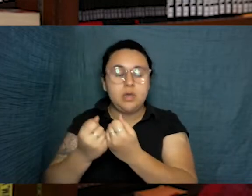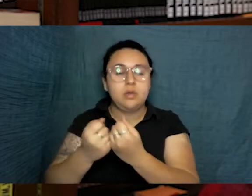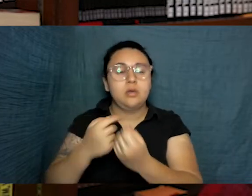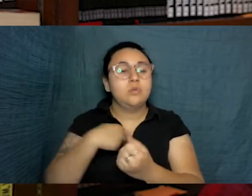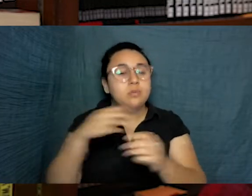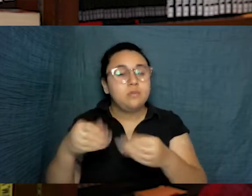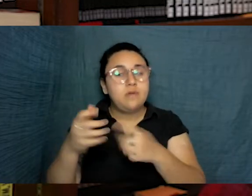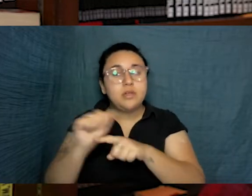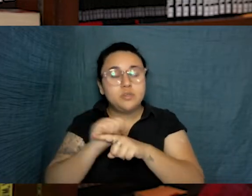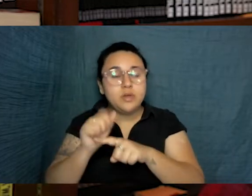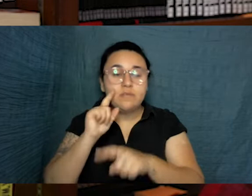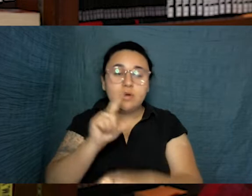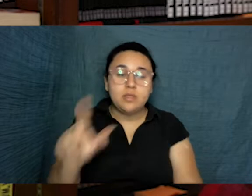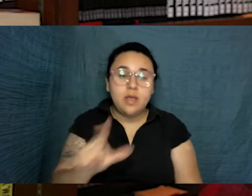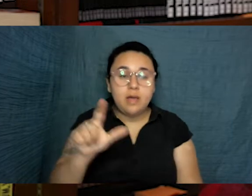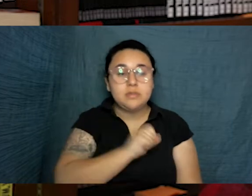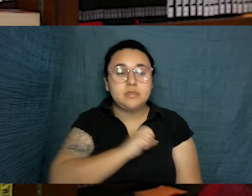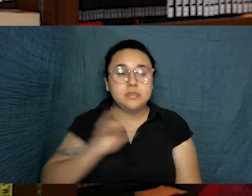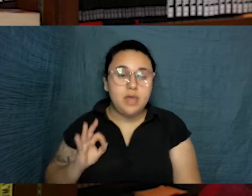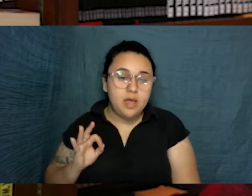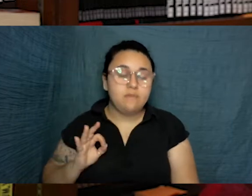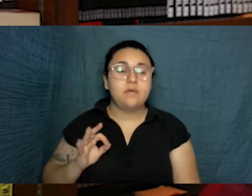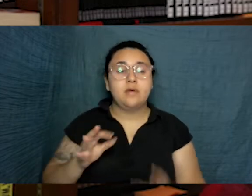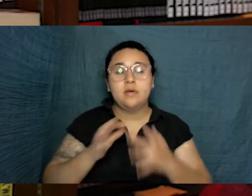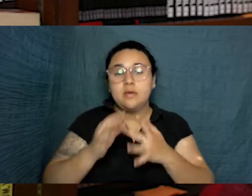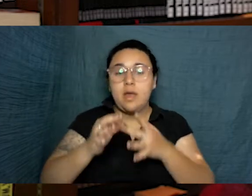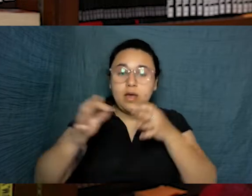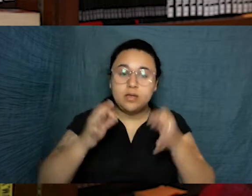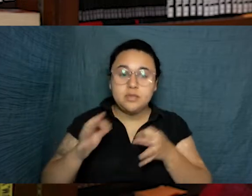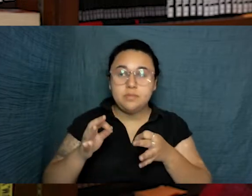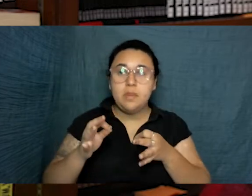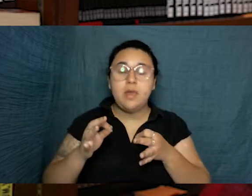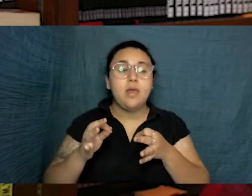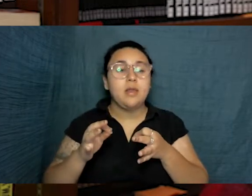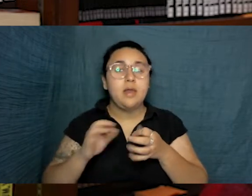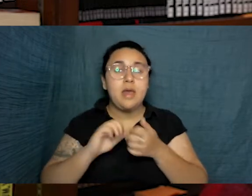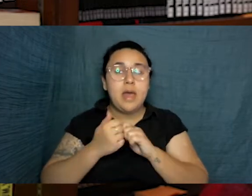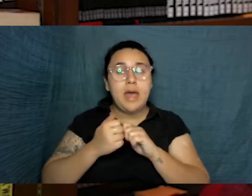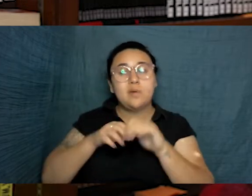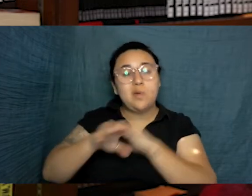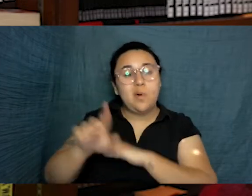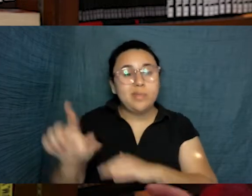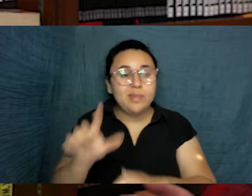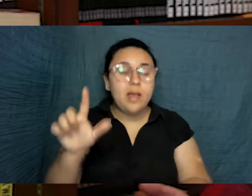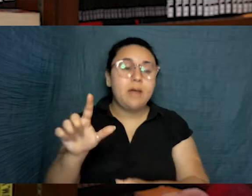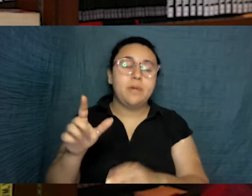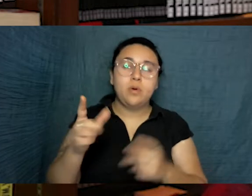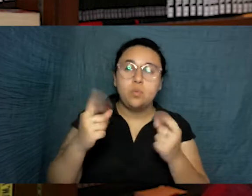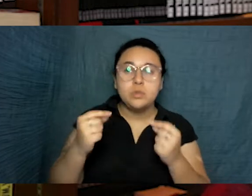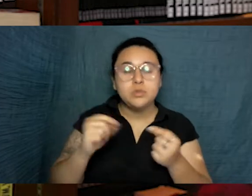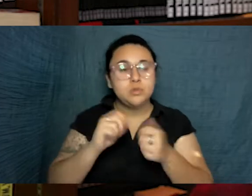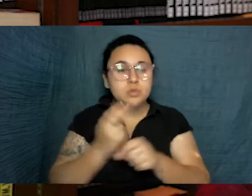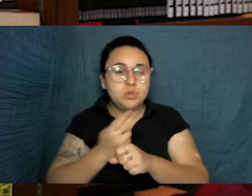providing trainings for library staff, guides to the library for the formerly incarcerated, making